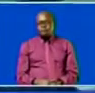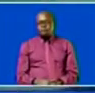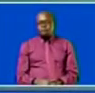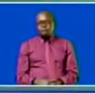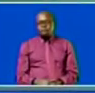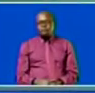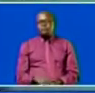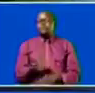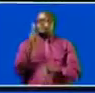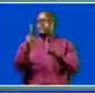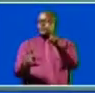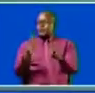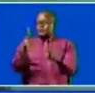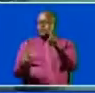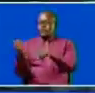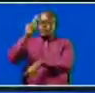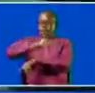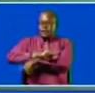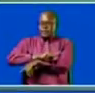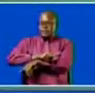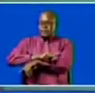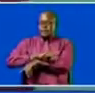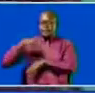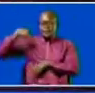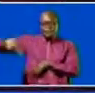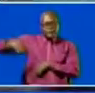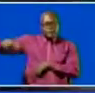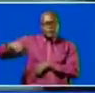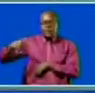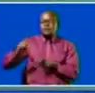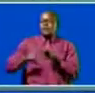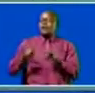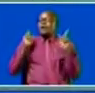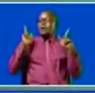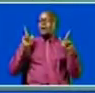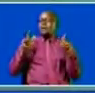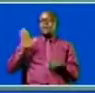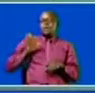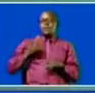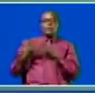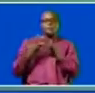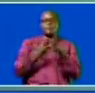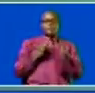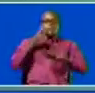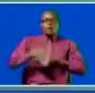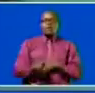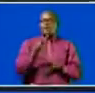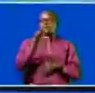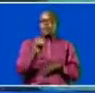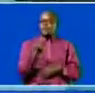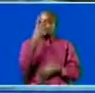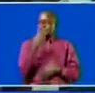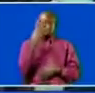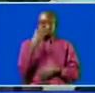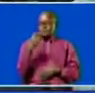It was 22 days and cold nights at Industrial Area and Langata Women's Prison for the over 20 suspects in